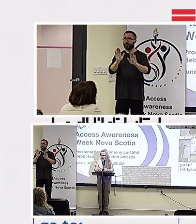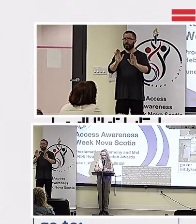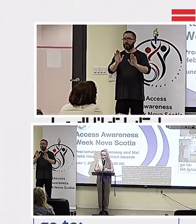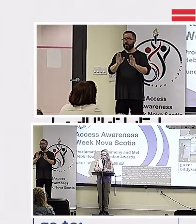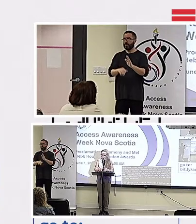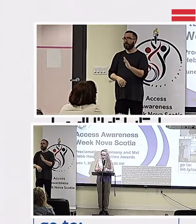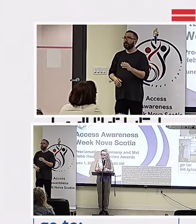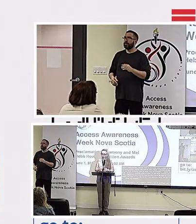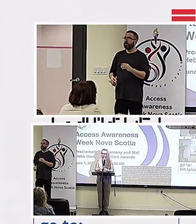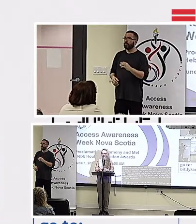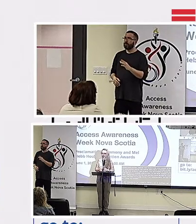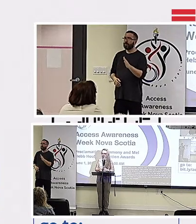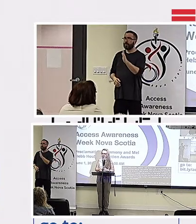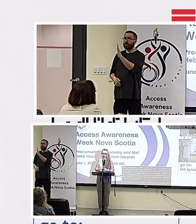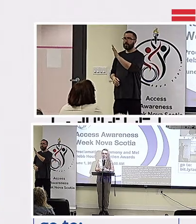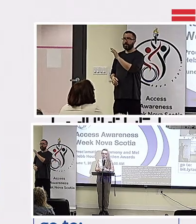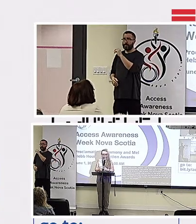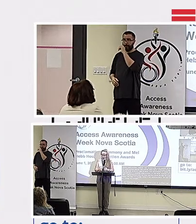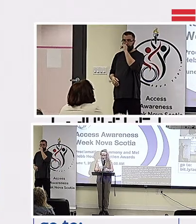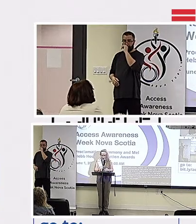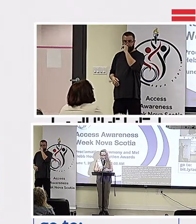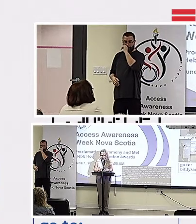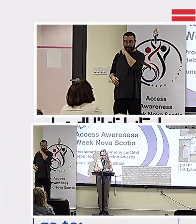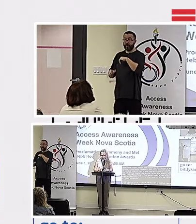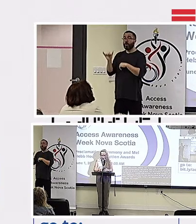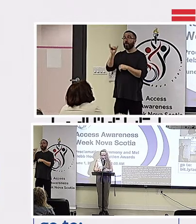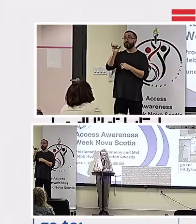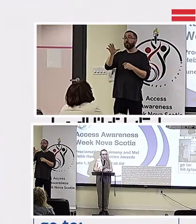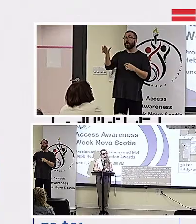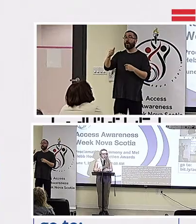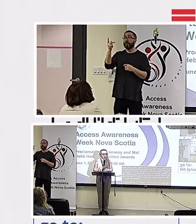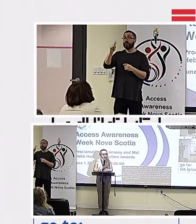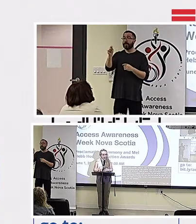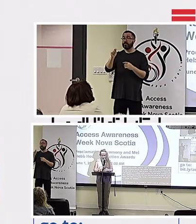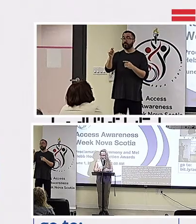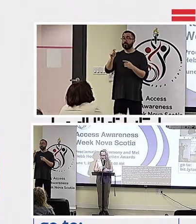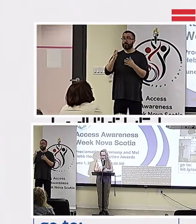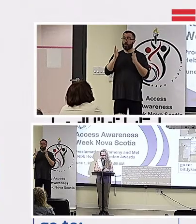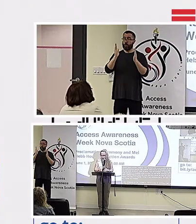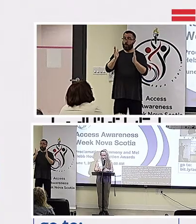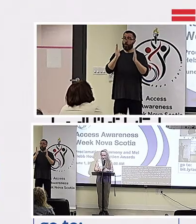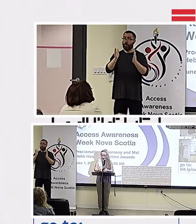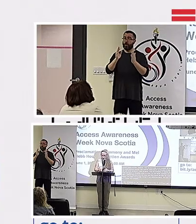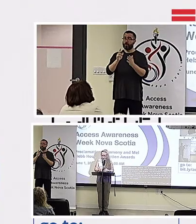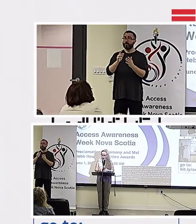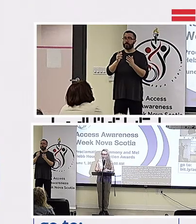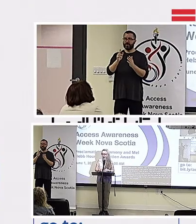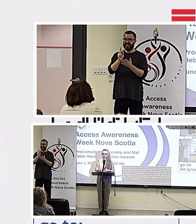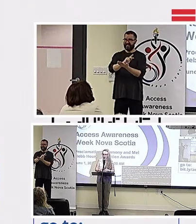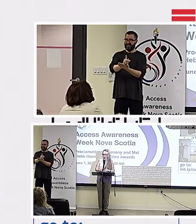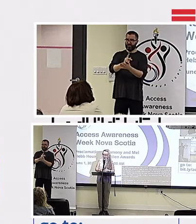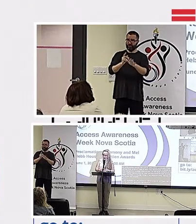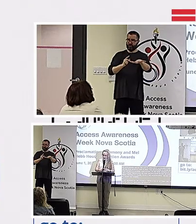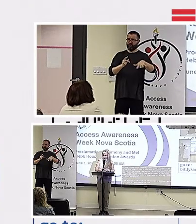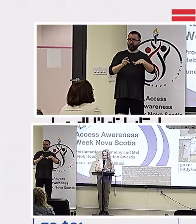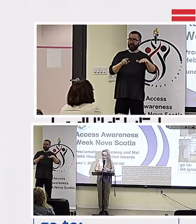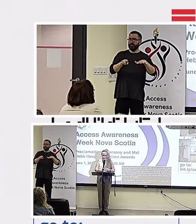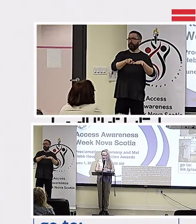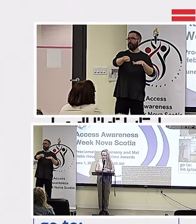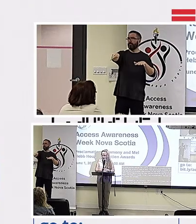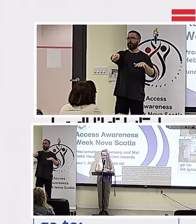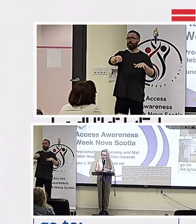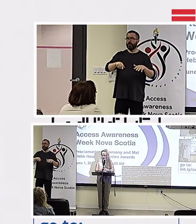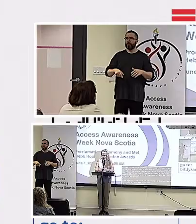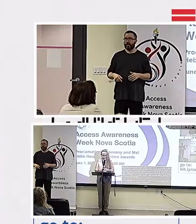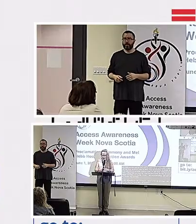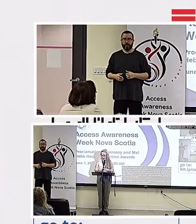washrooms are in the hallway past the kitchen area. There are also sensory rooms on site. So for